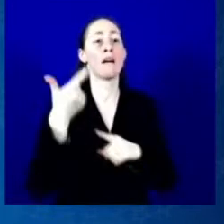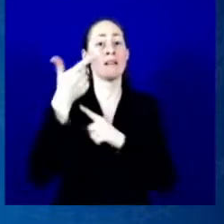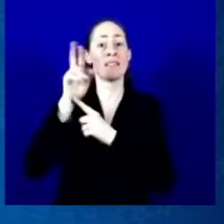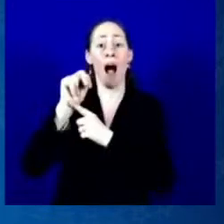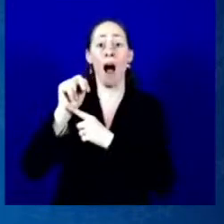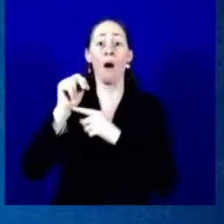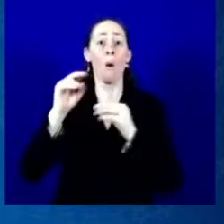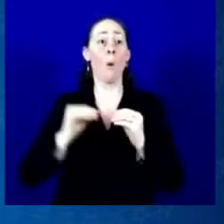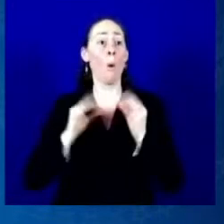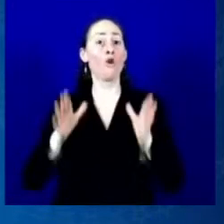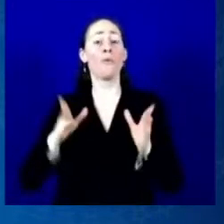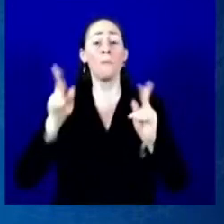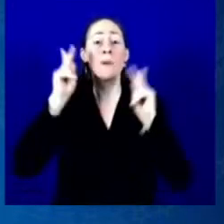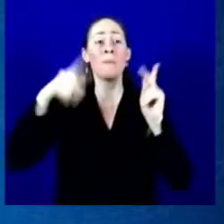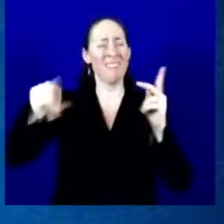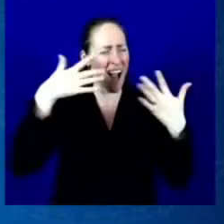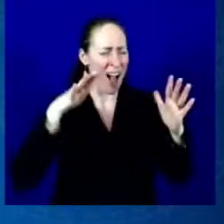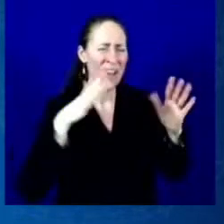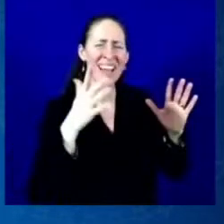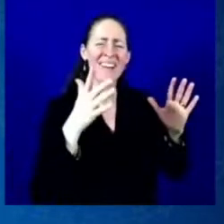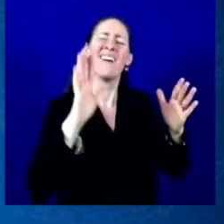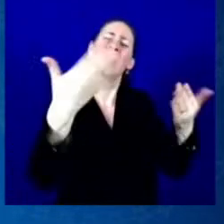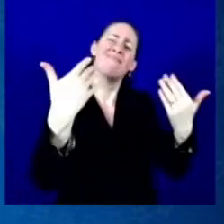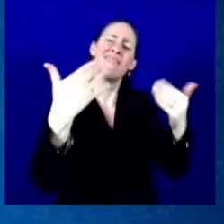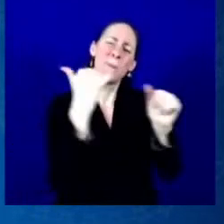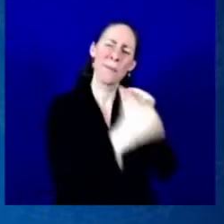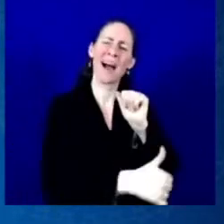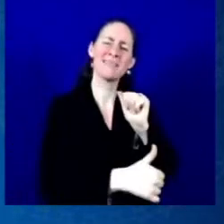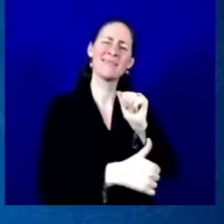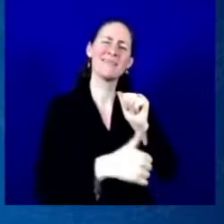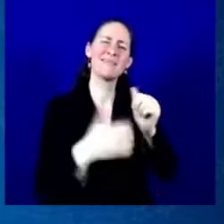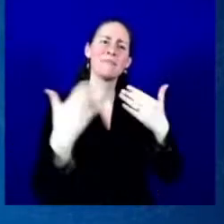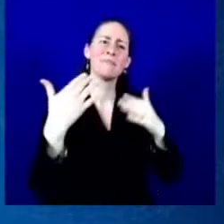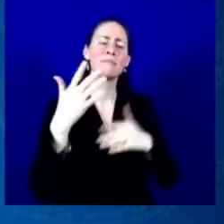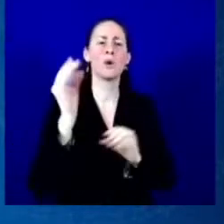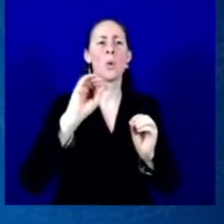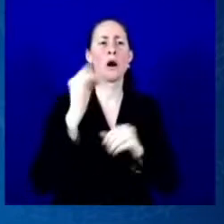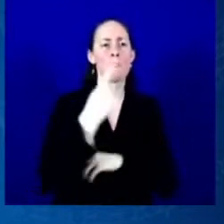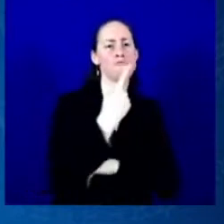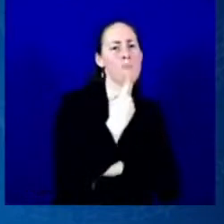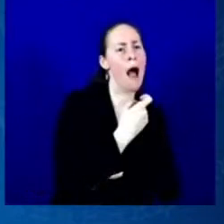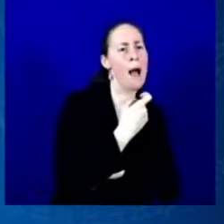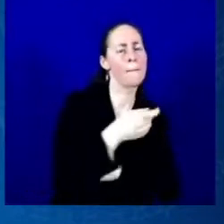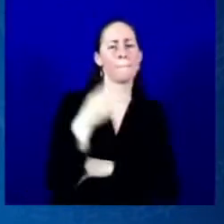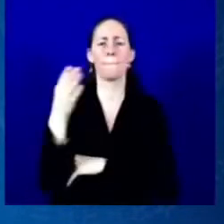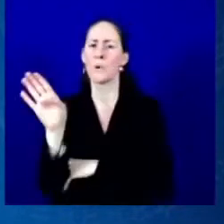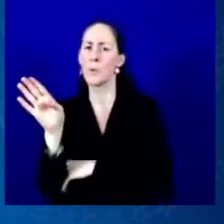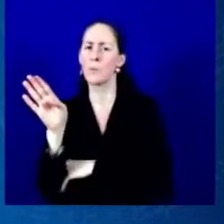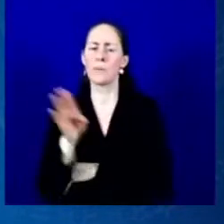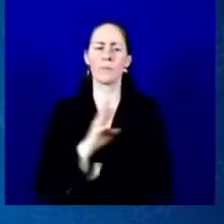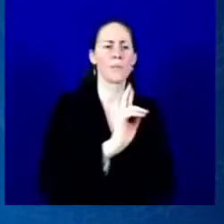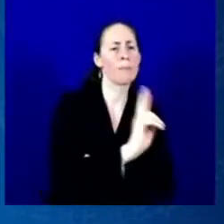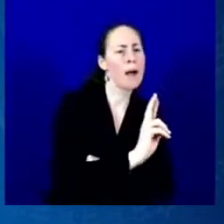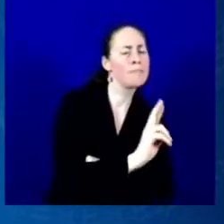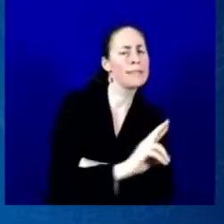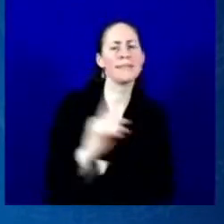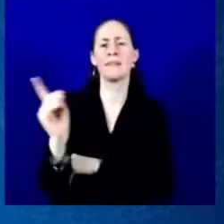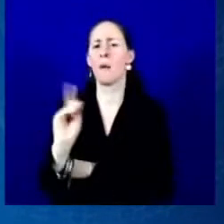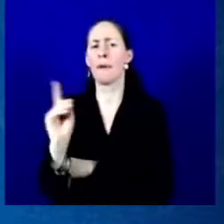This shouldn't be a red or blue issue. And no amendment to the Constitution is